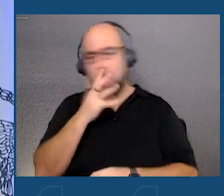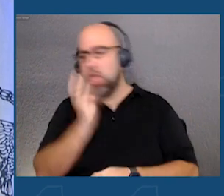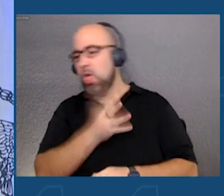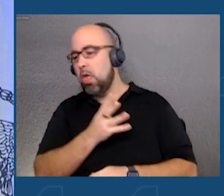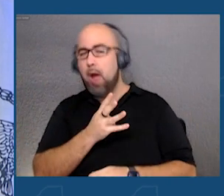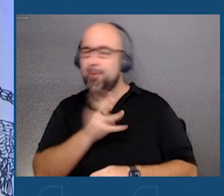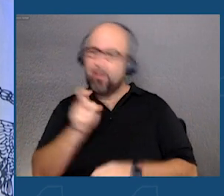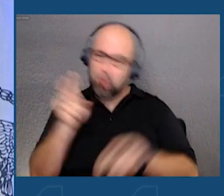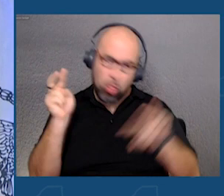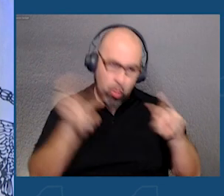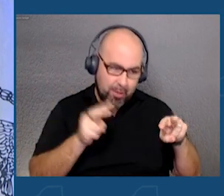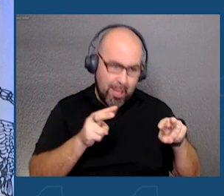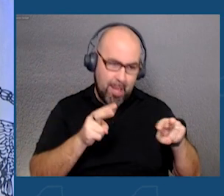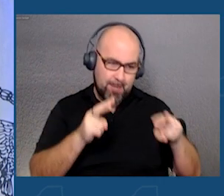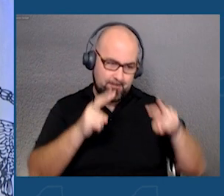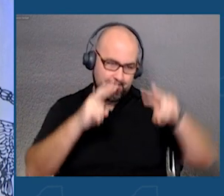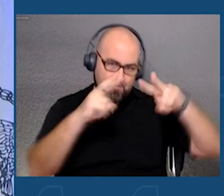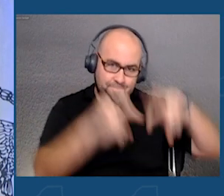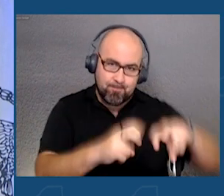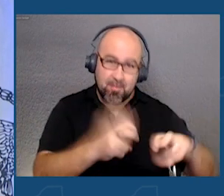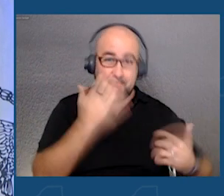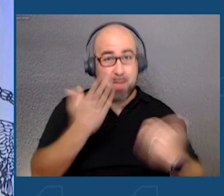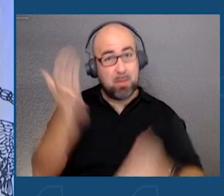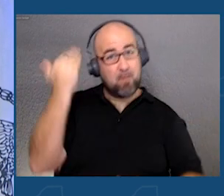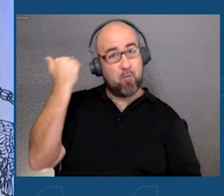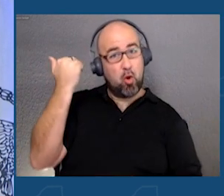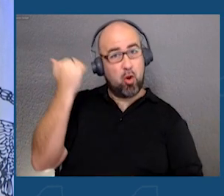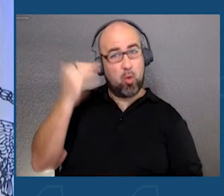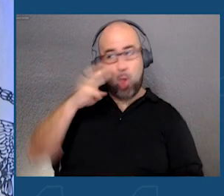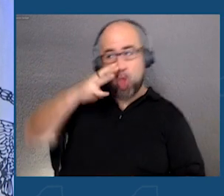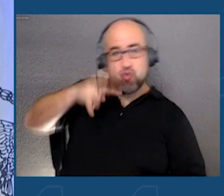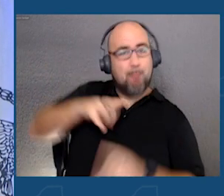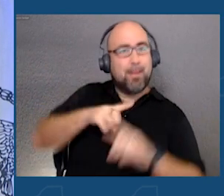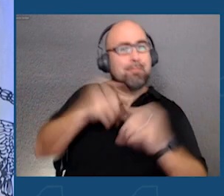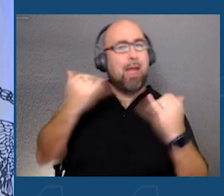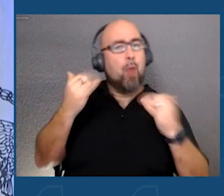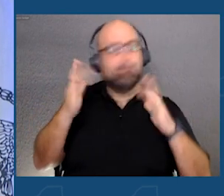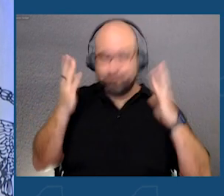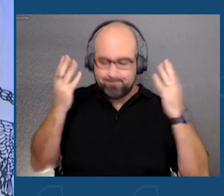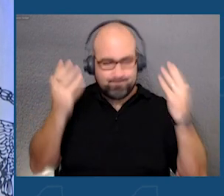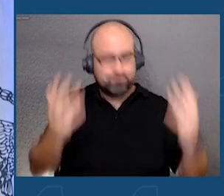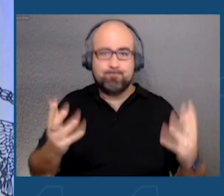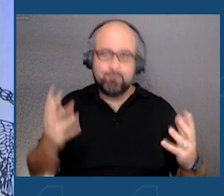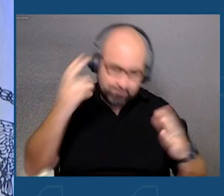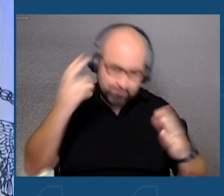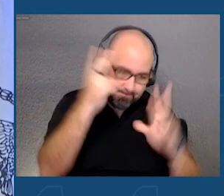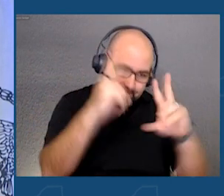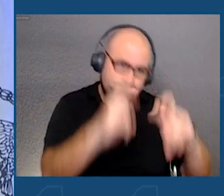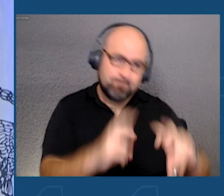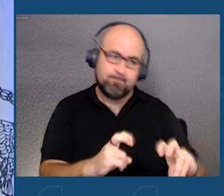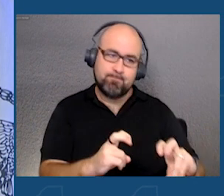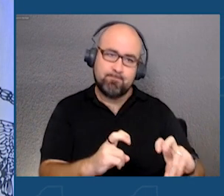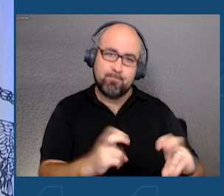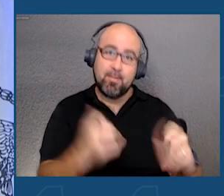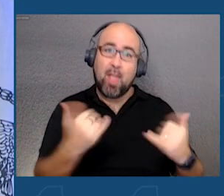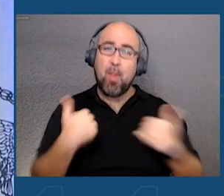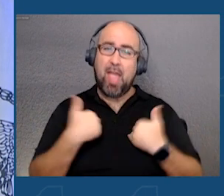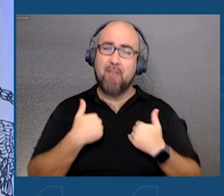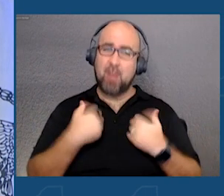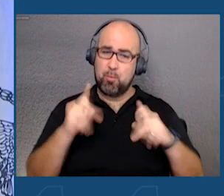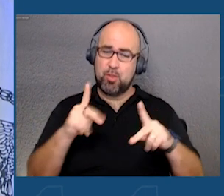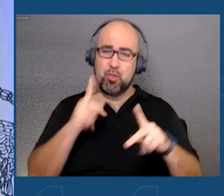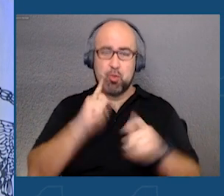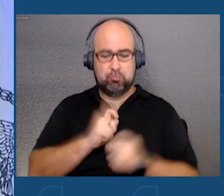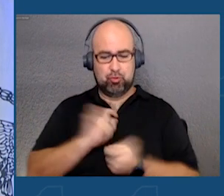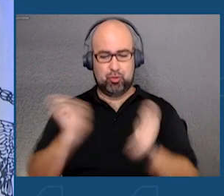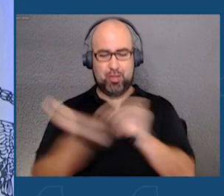ignored them in the past, but no longer. It also gives us a chance to redefine ourselves and to finally fill those